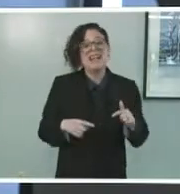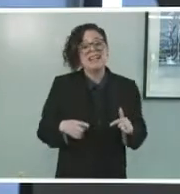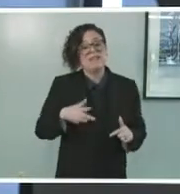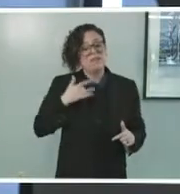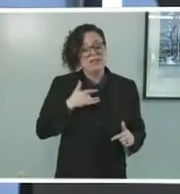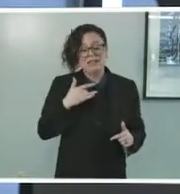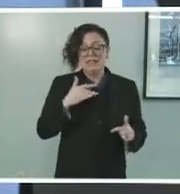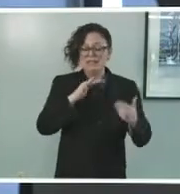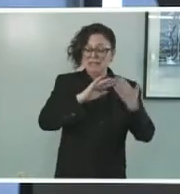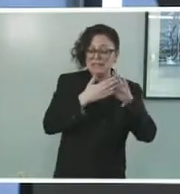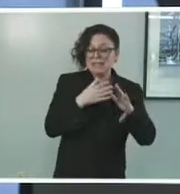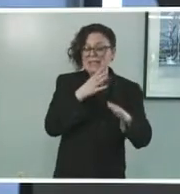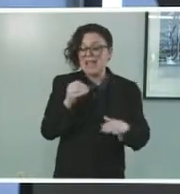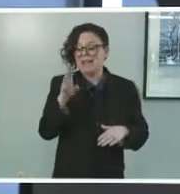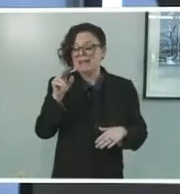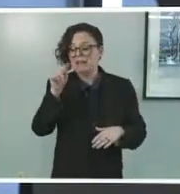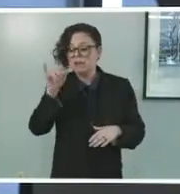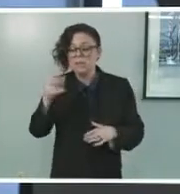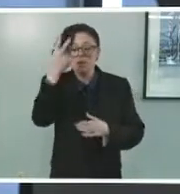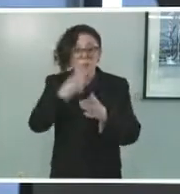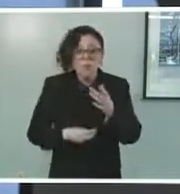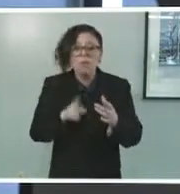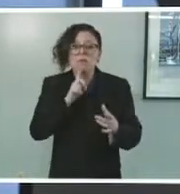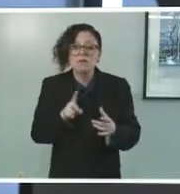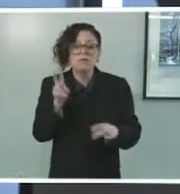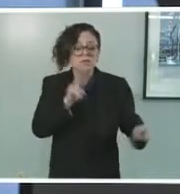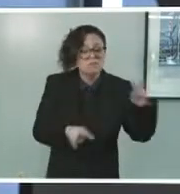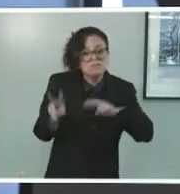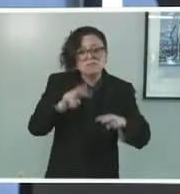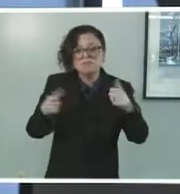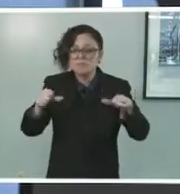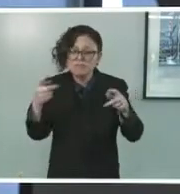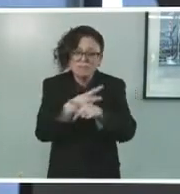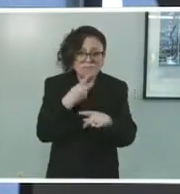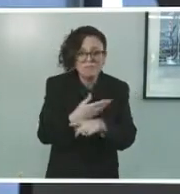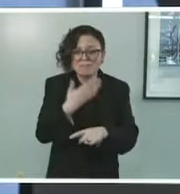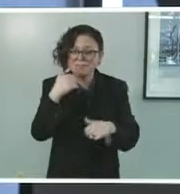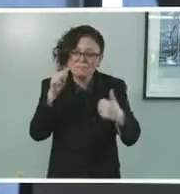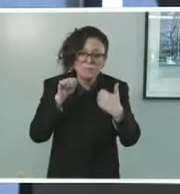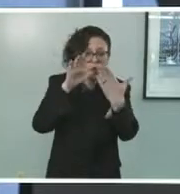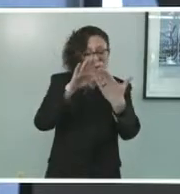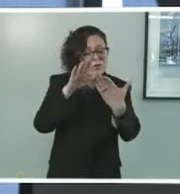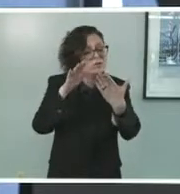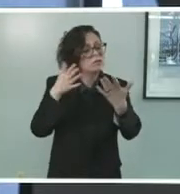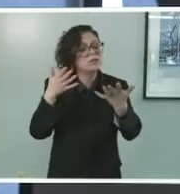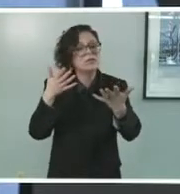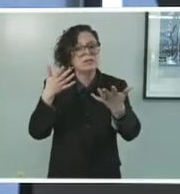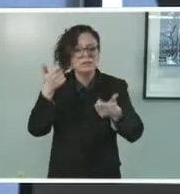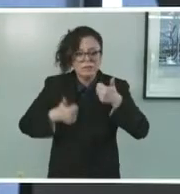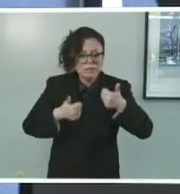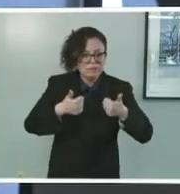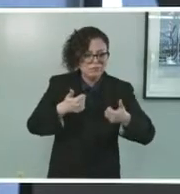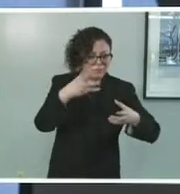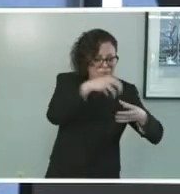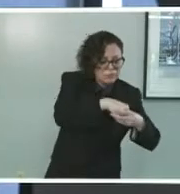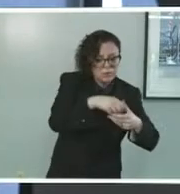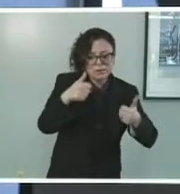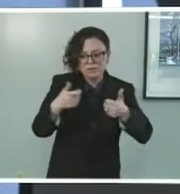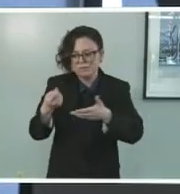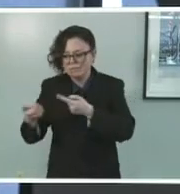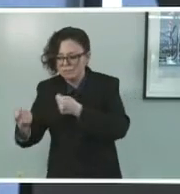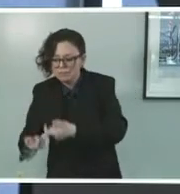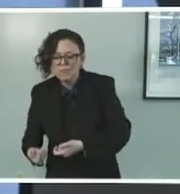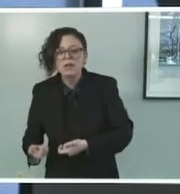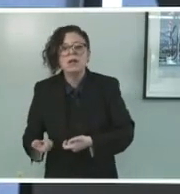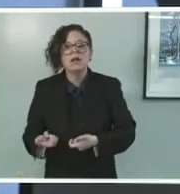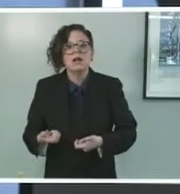met of trying to figure some of these things out. I mean, rest assured that from my experience, you really have